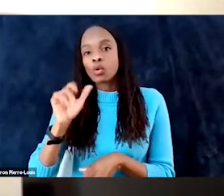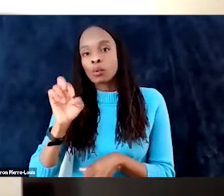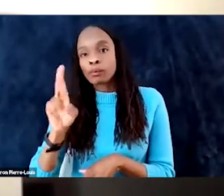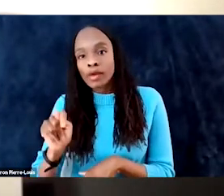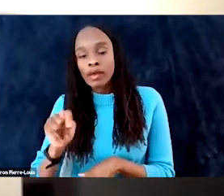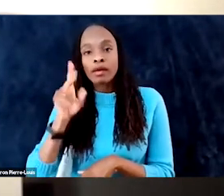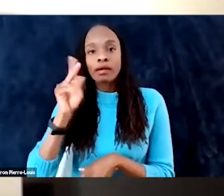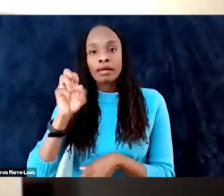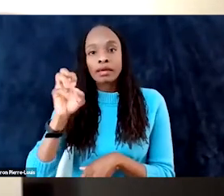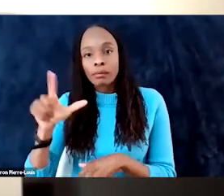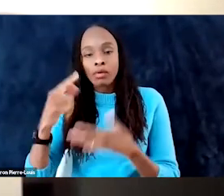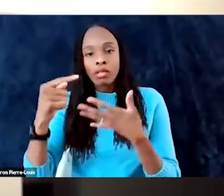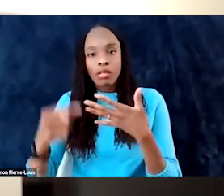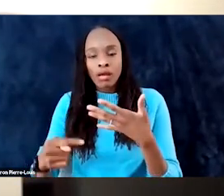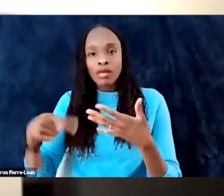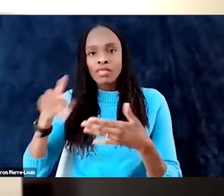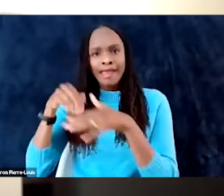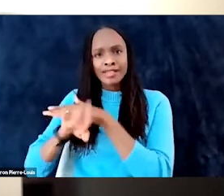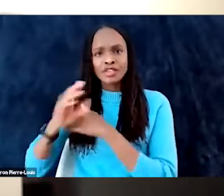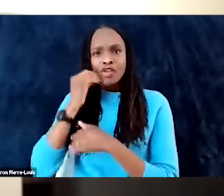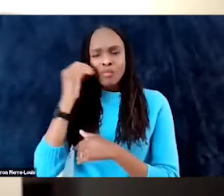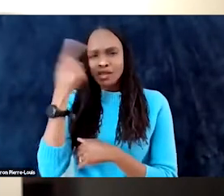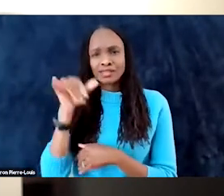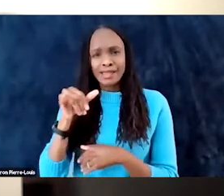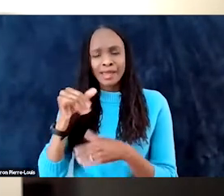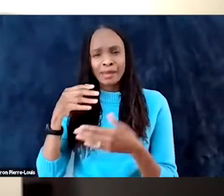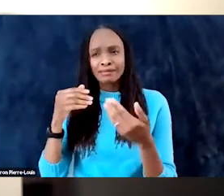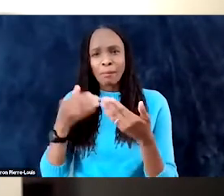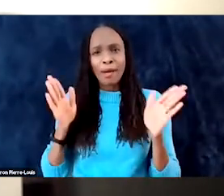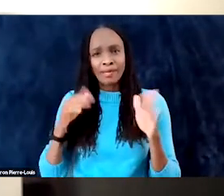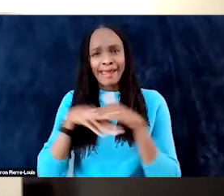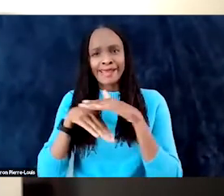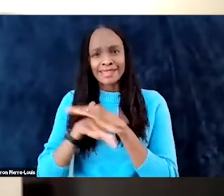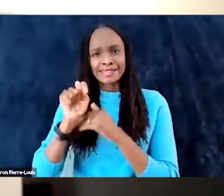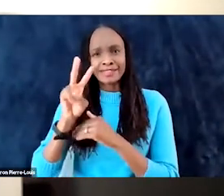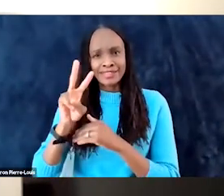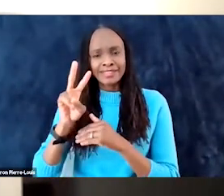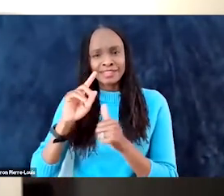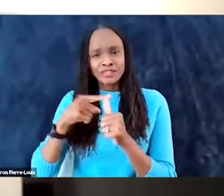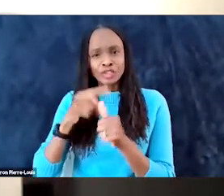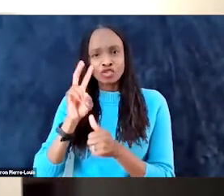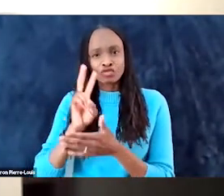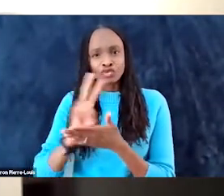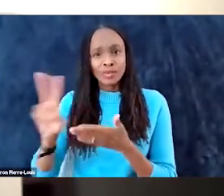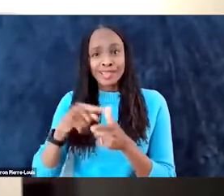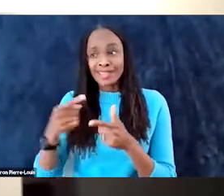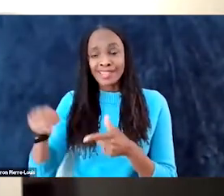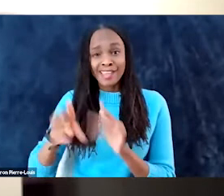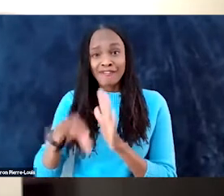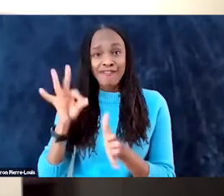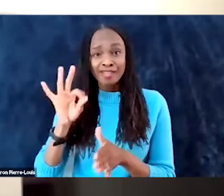their homes. It looked like public access television the first 2 weeks. And then they found their